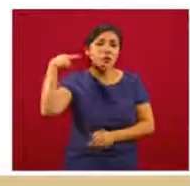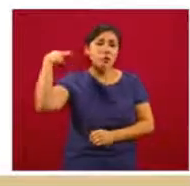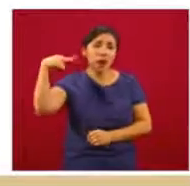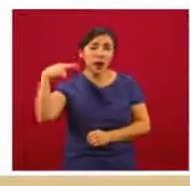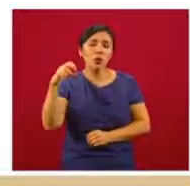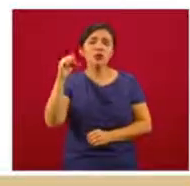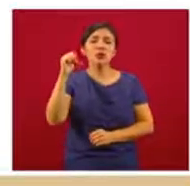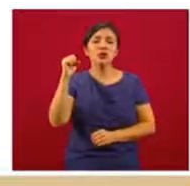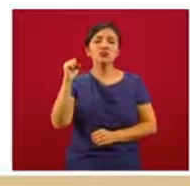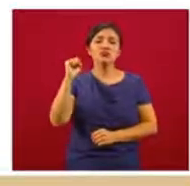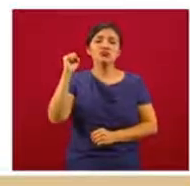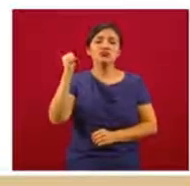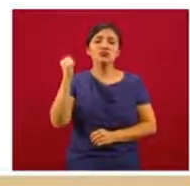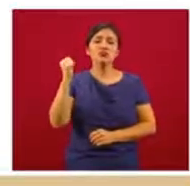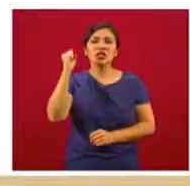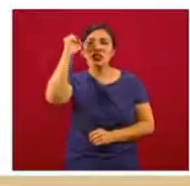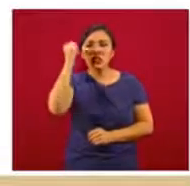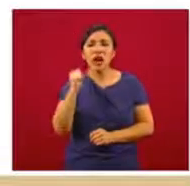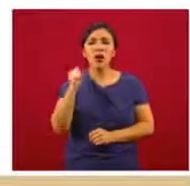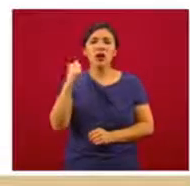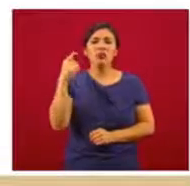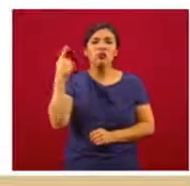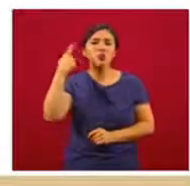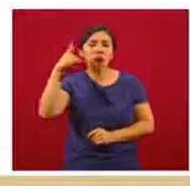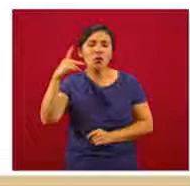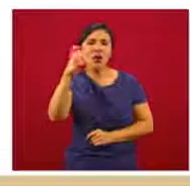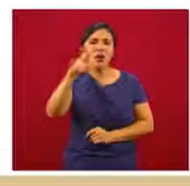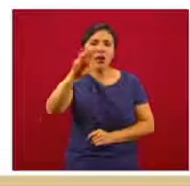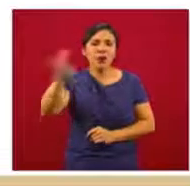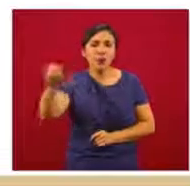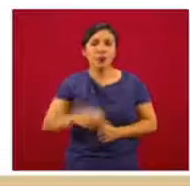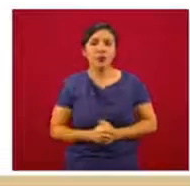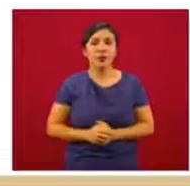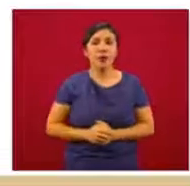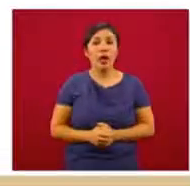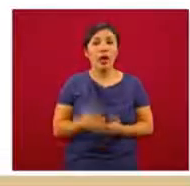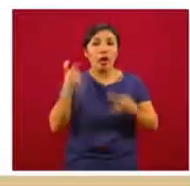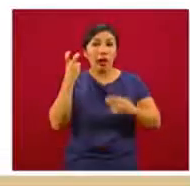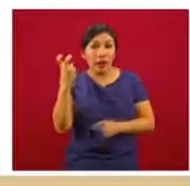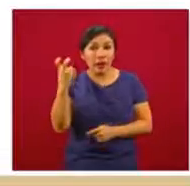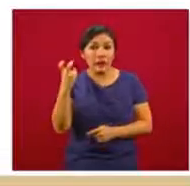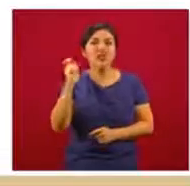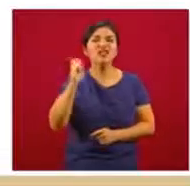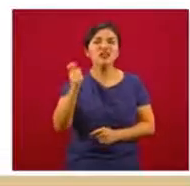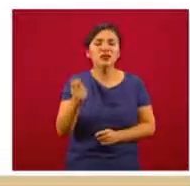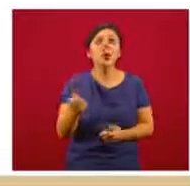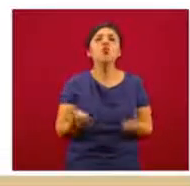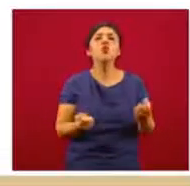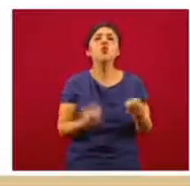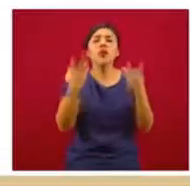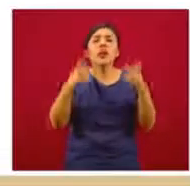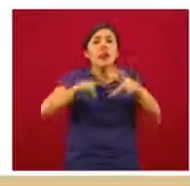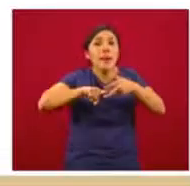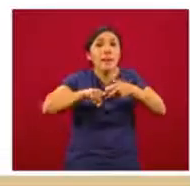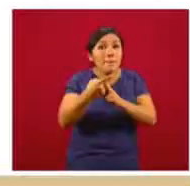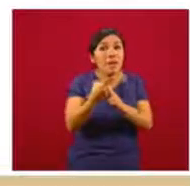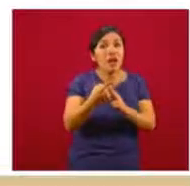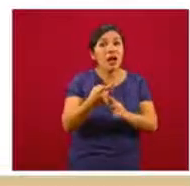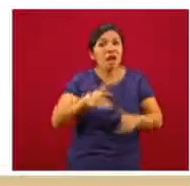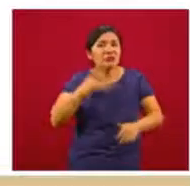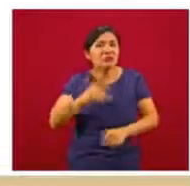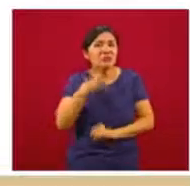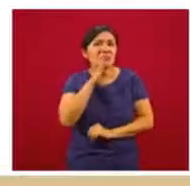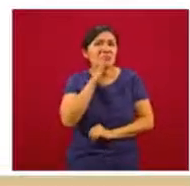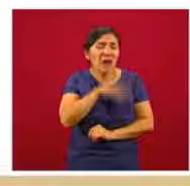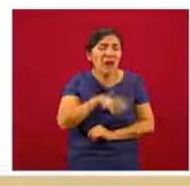state of Mexico, Baja, Tabasco, Veracruz, Sinaloa, Puebla. And this is our chart according